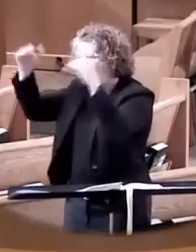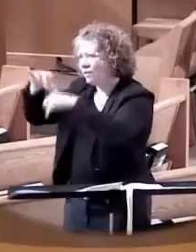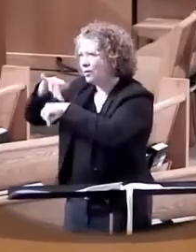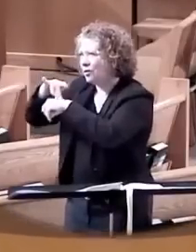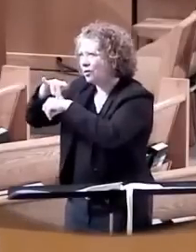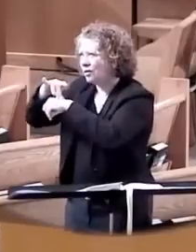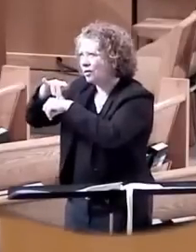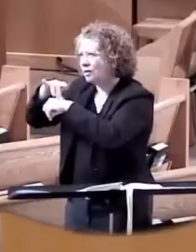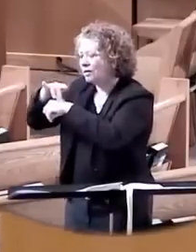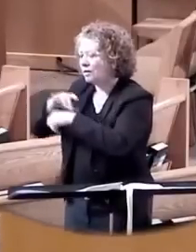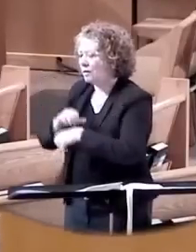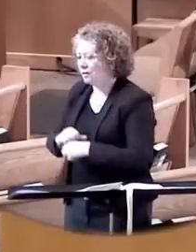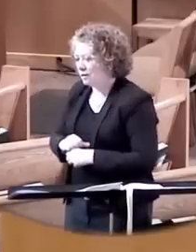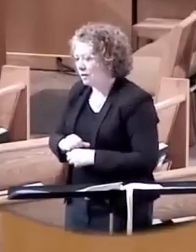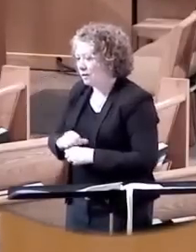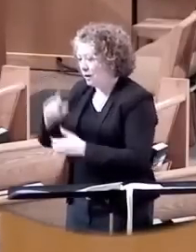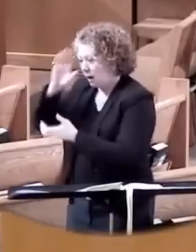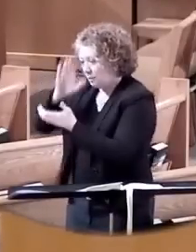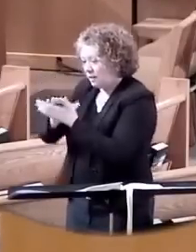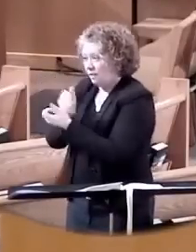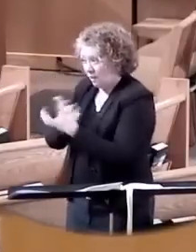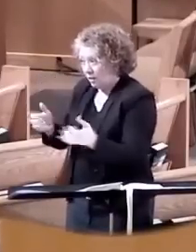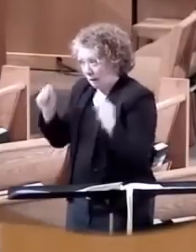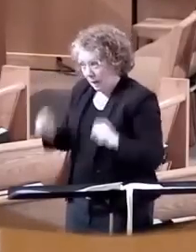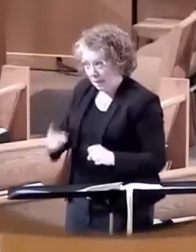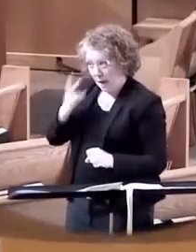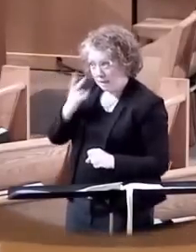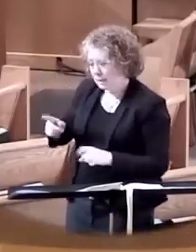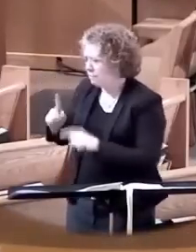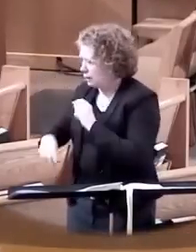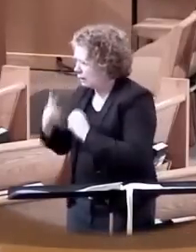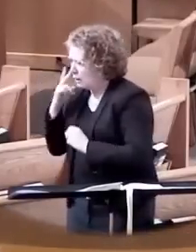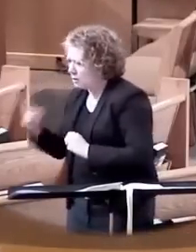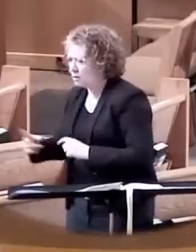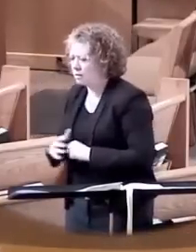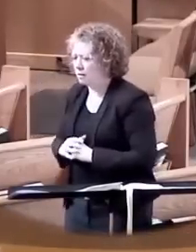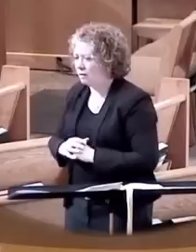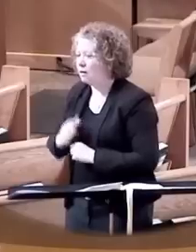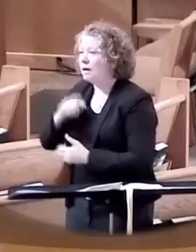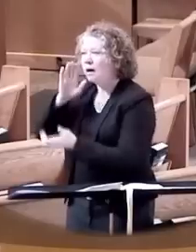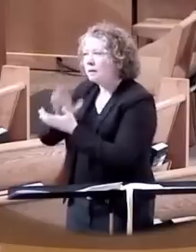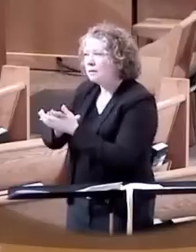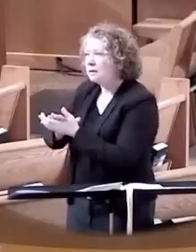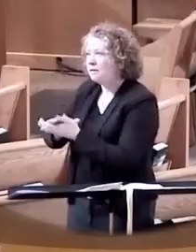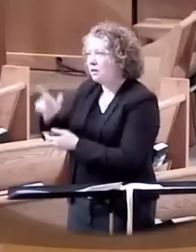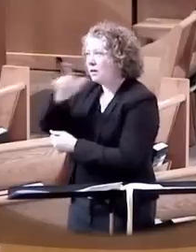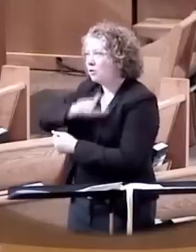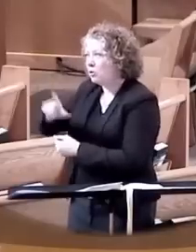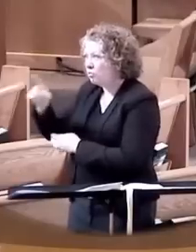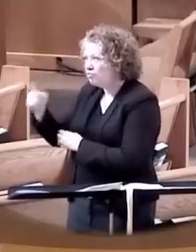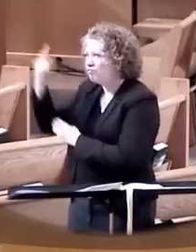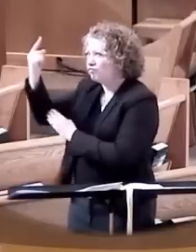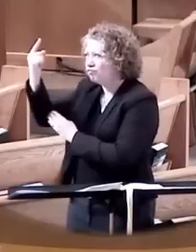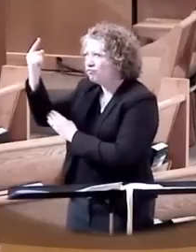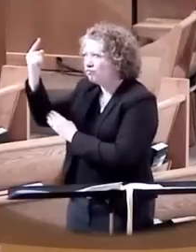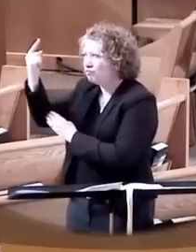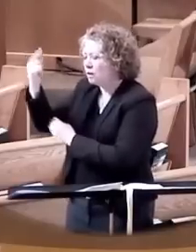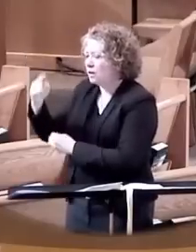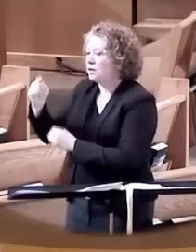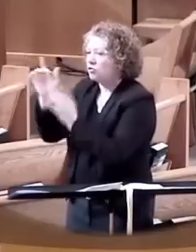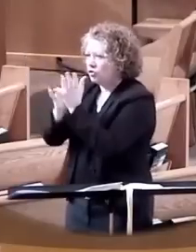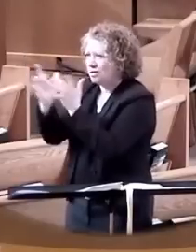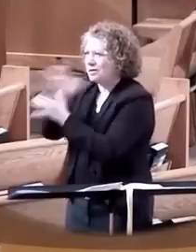maker of heaven and earth, of all things visible and invisible. I believe in one Lord Jesus